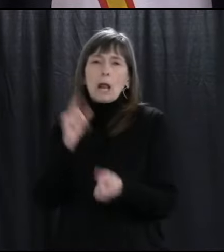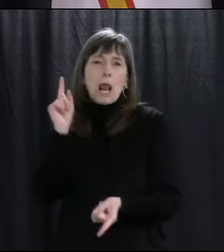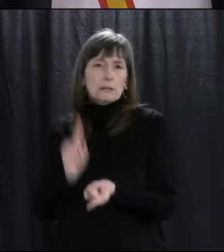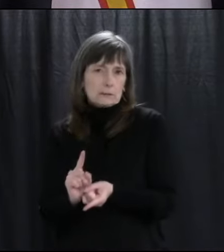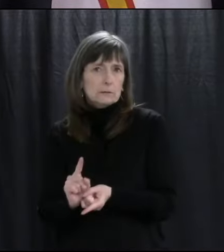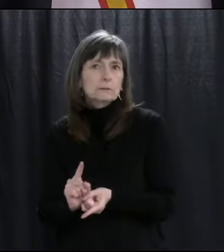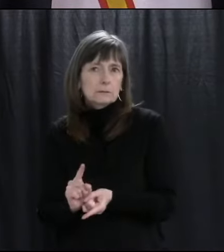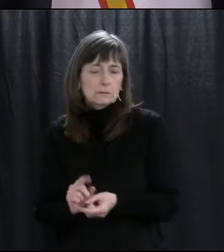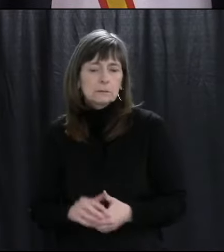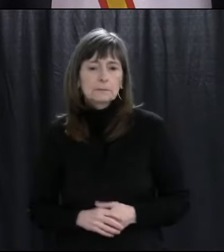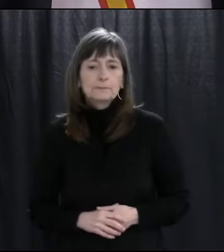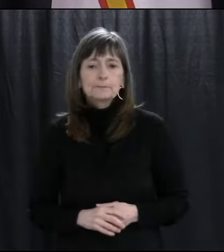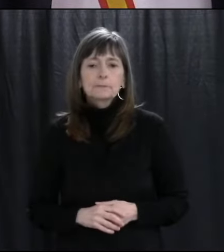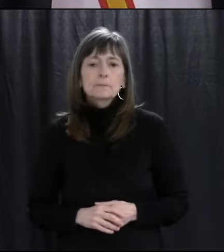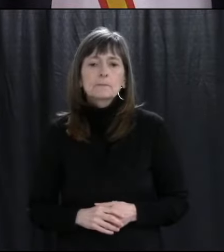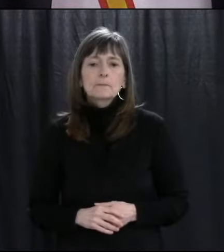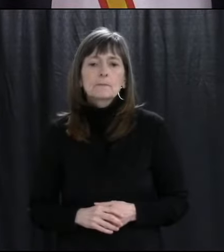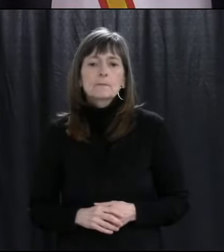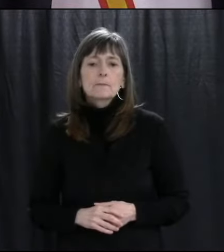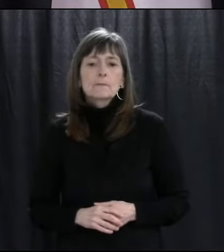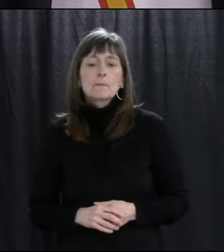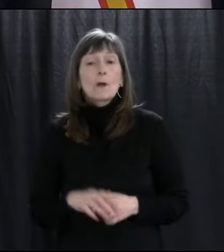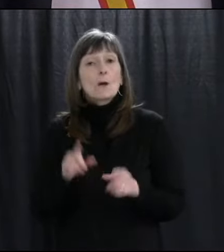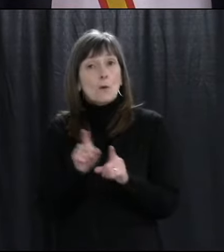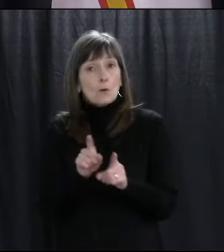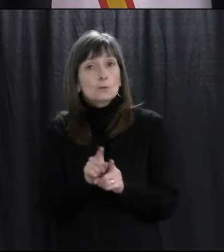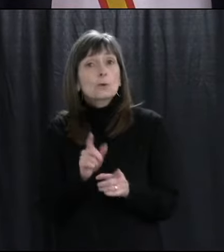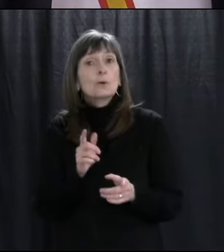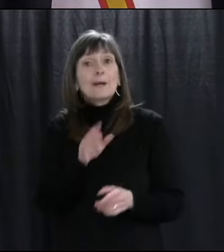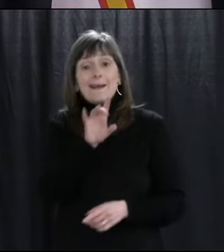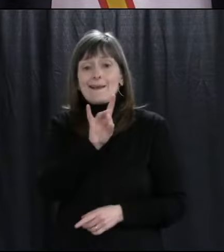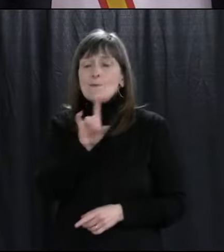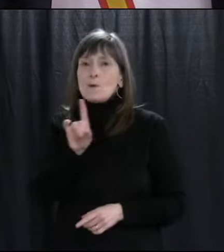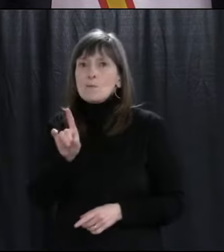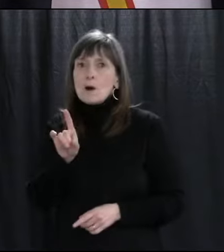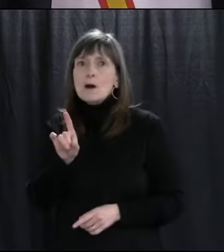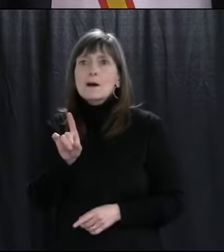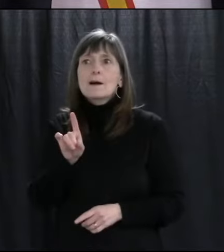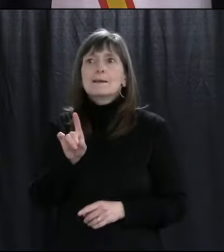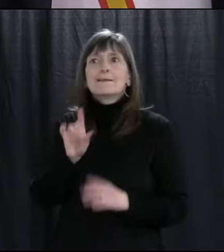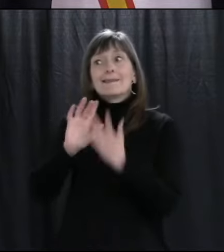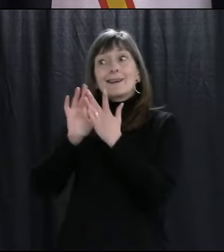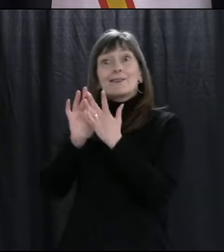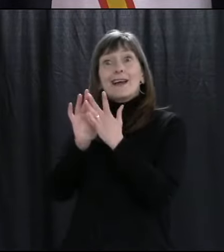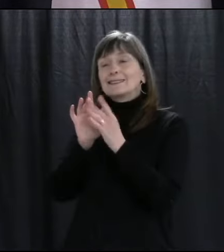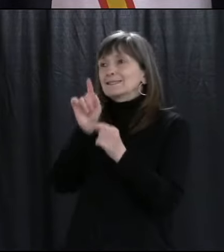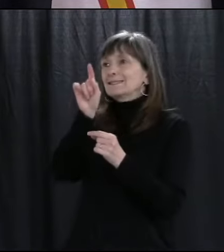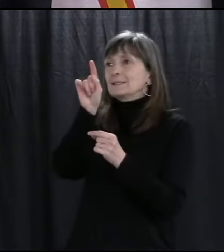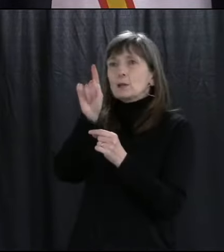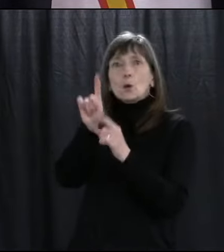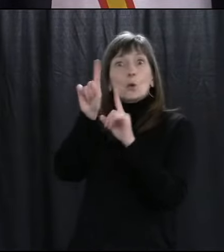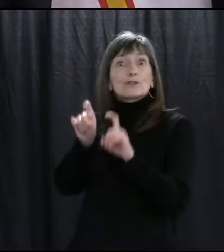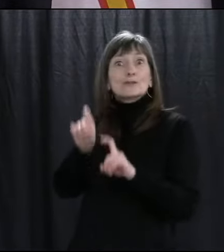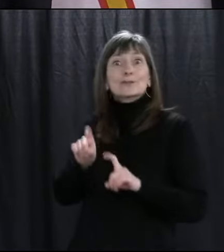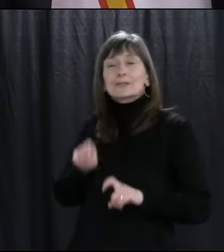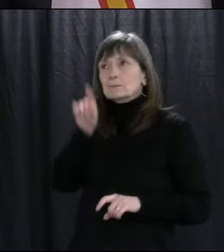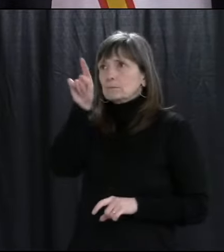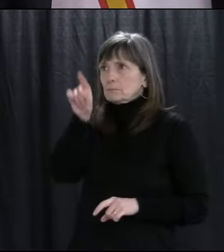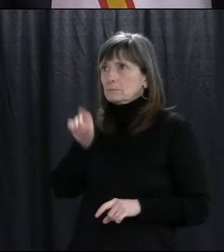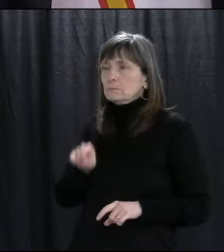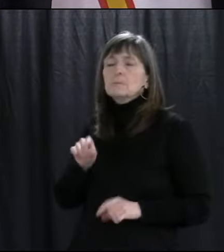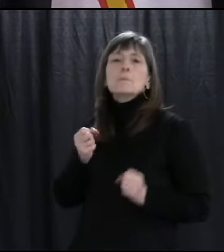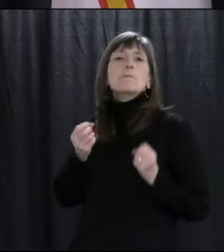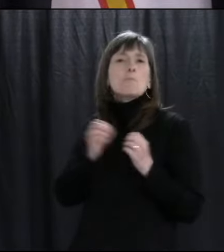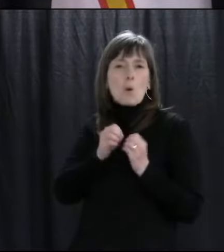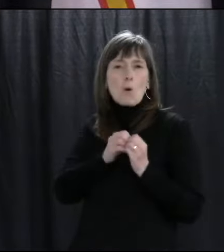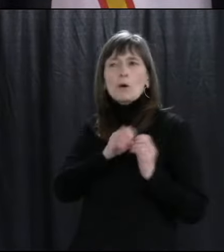time, and there has been a great uptake of the 811 assessment tool online, and that has certainly made a difference, so we